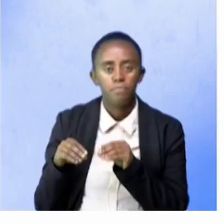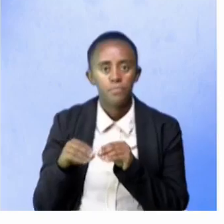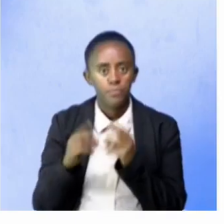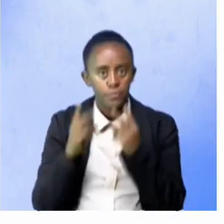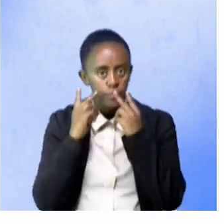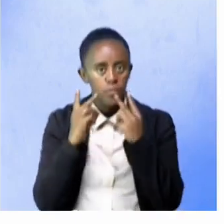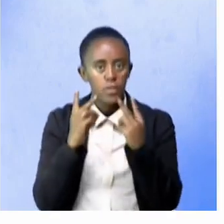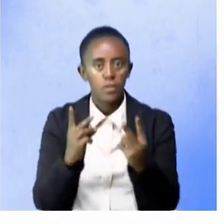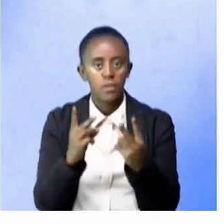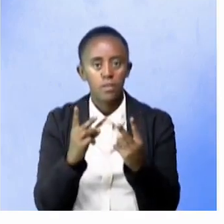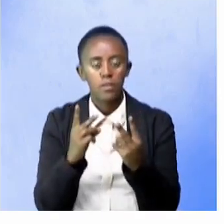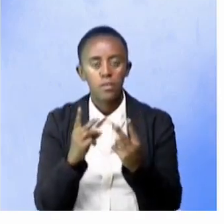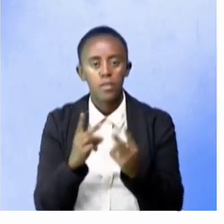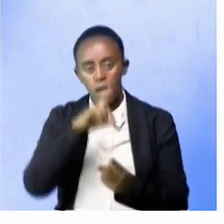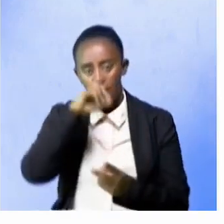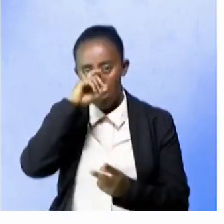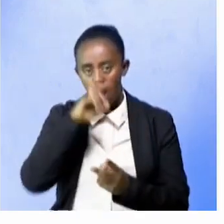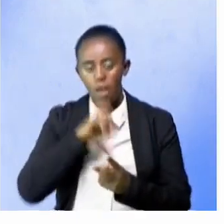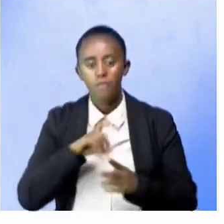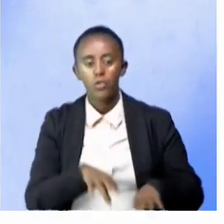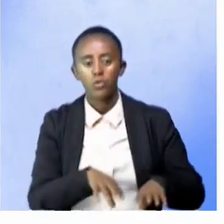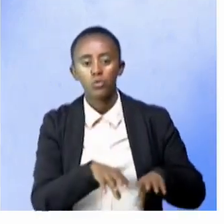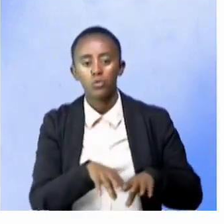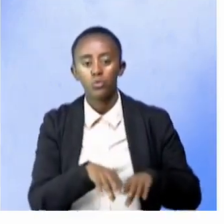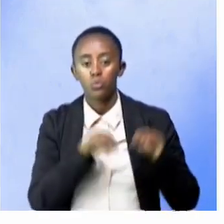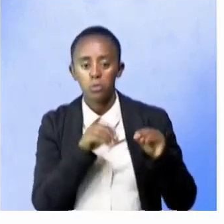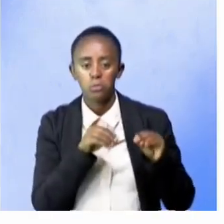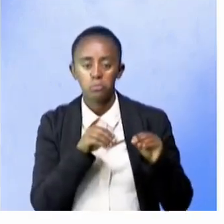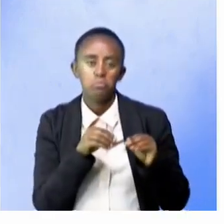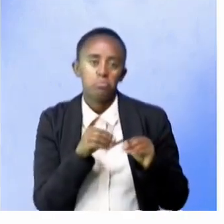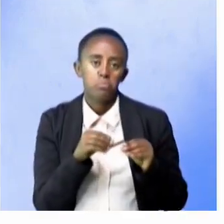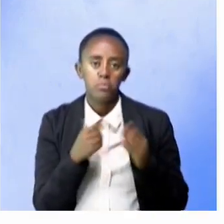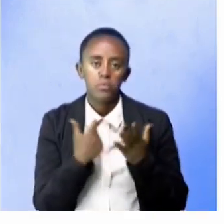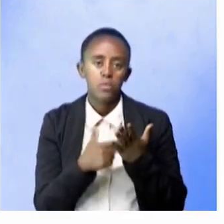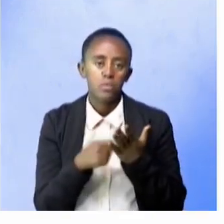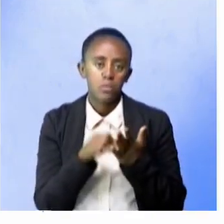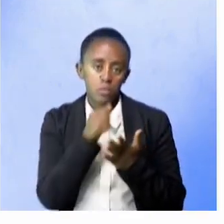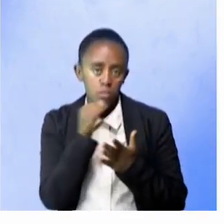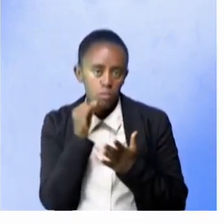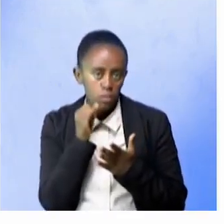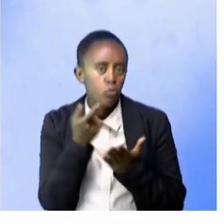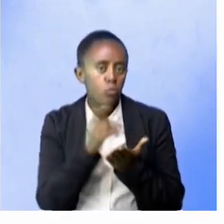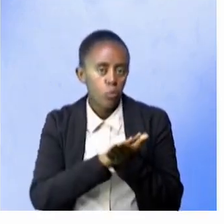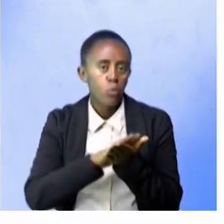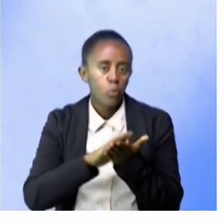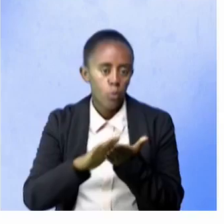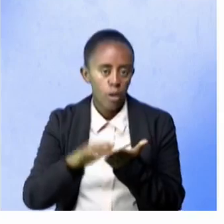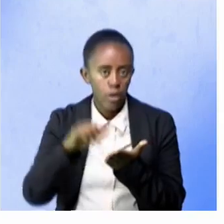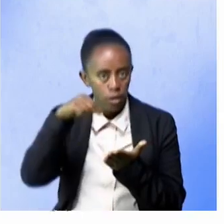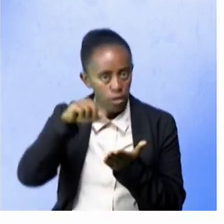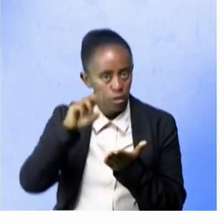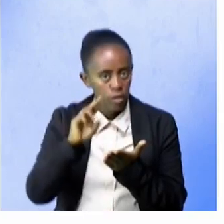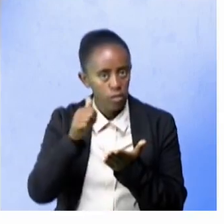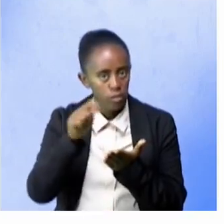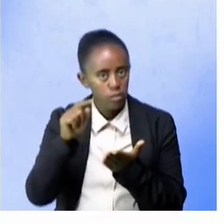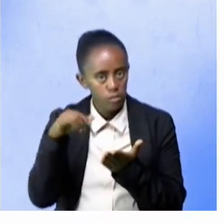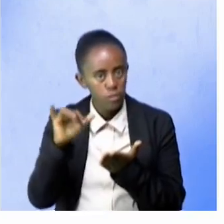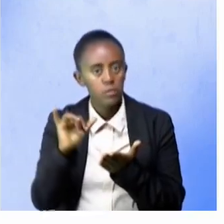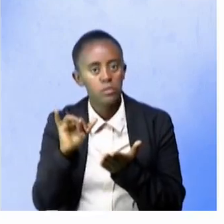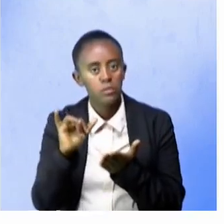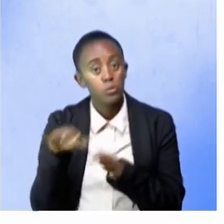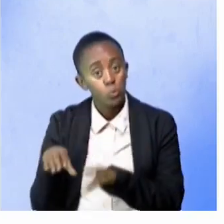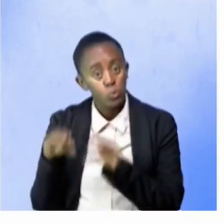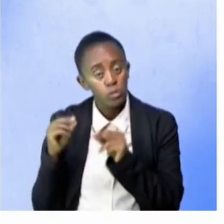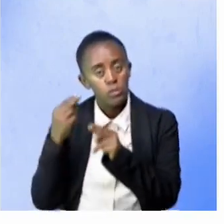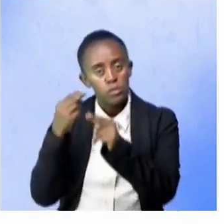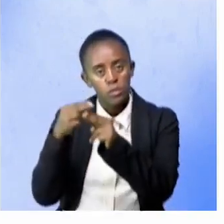Look. Clever student. This is an adjective. Still not quality. Student, that is a noun.